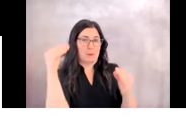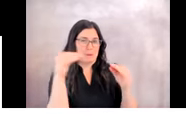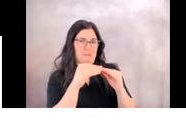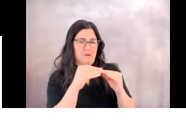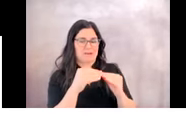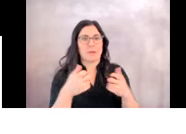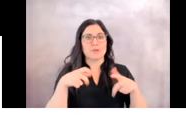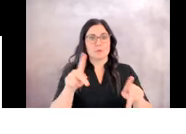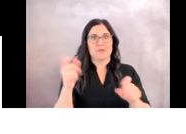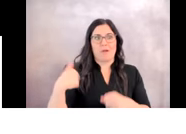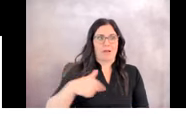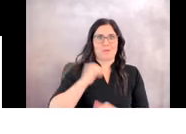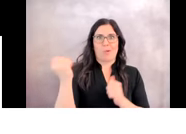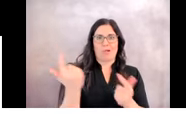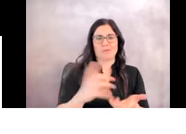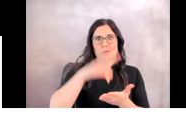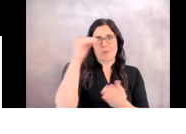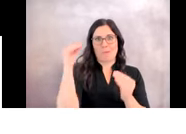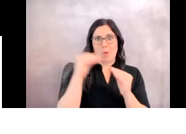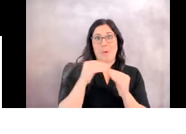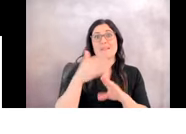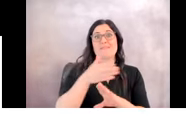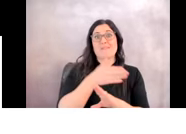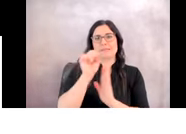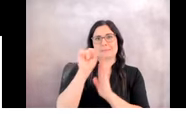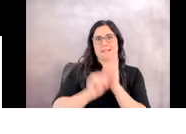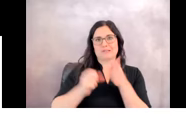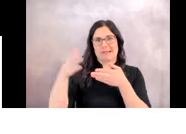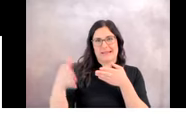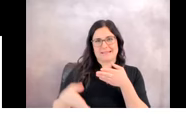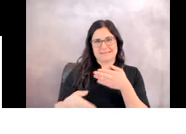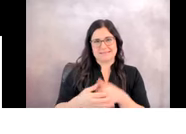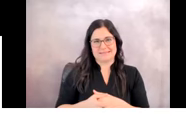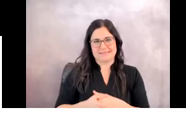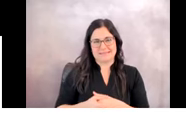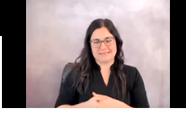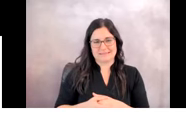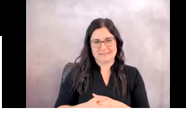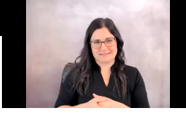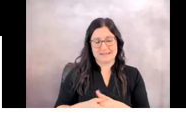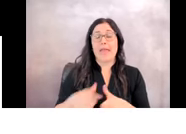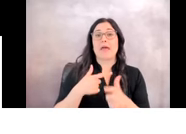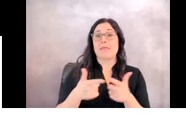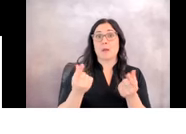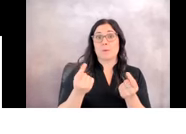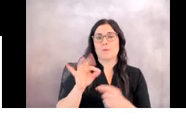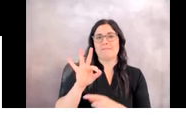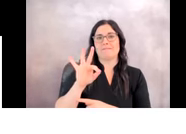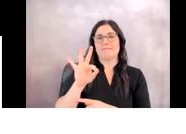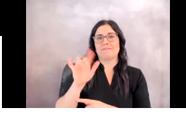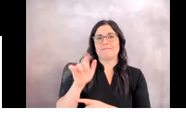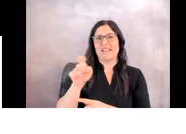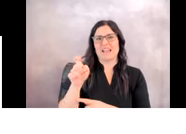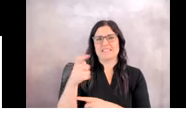all opportunities to learn more before the semester ends and then do a whole flex day